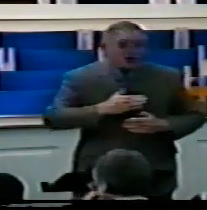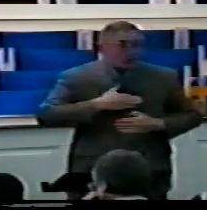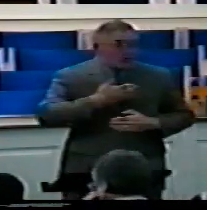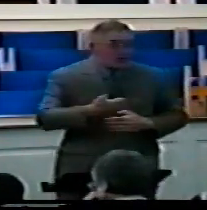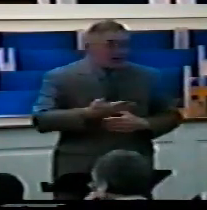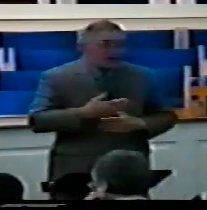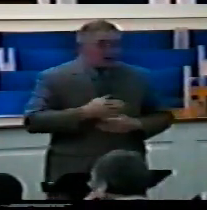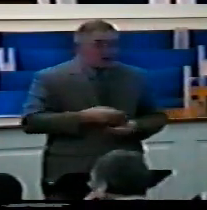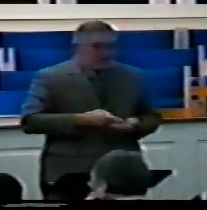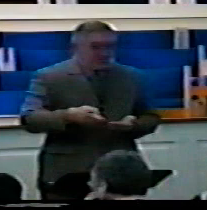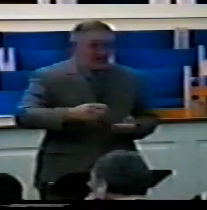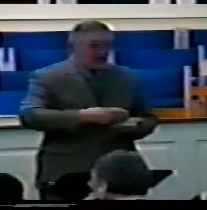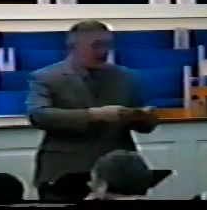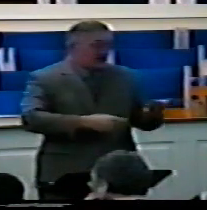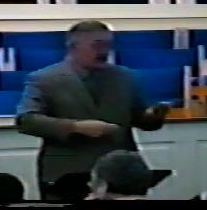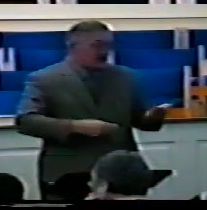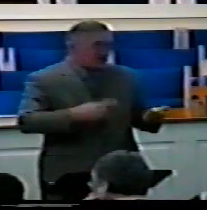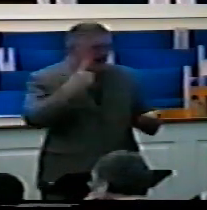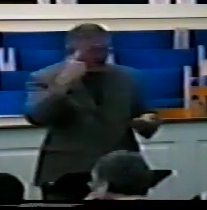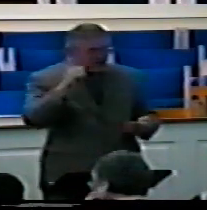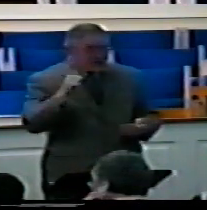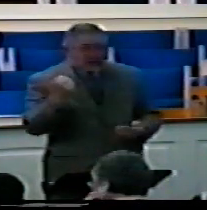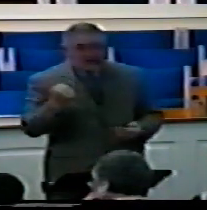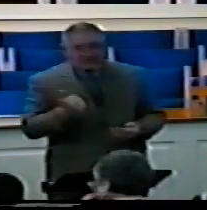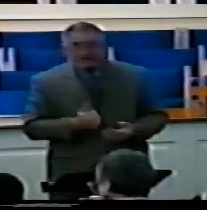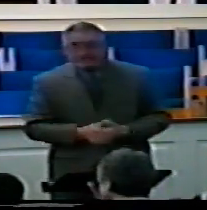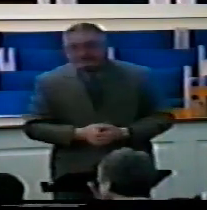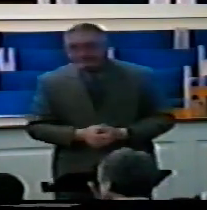price for others, preacher?